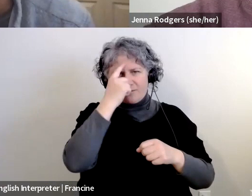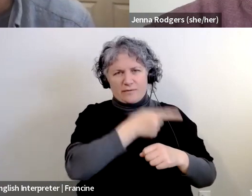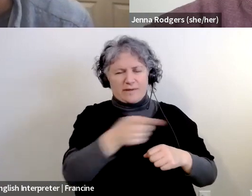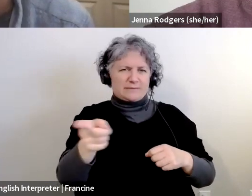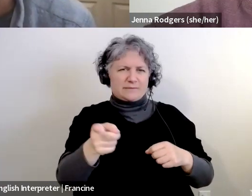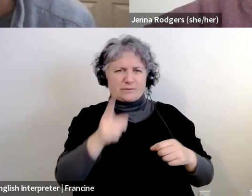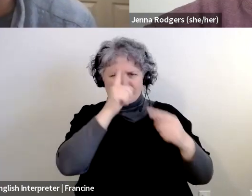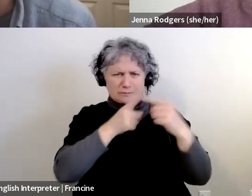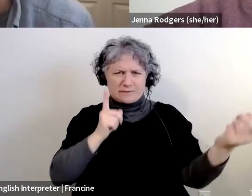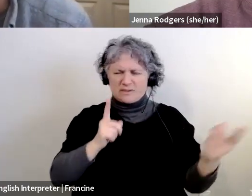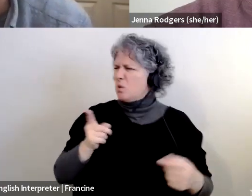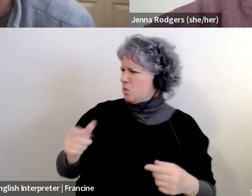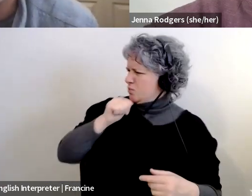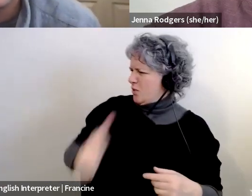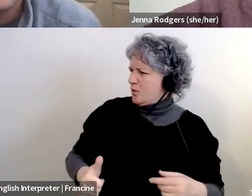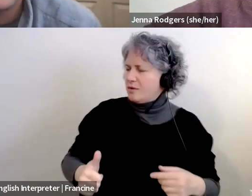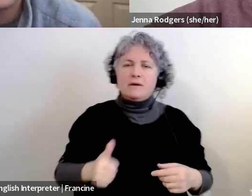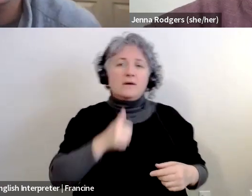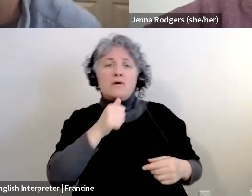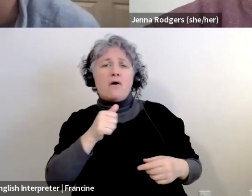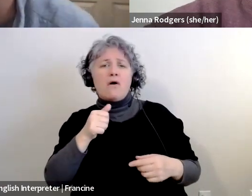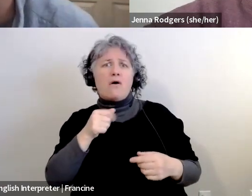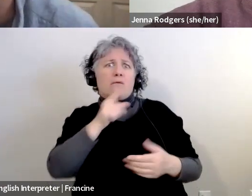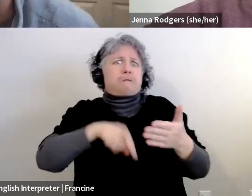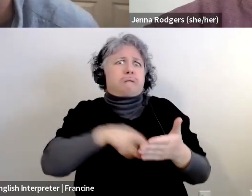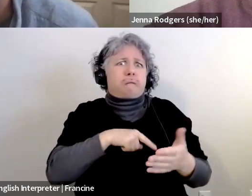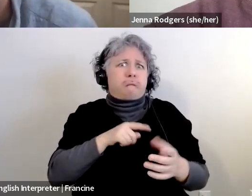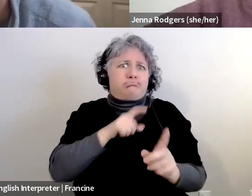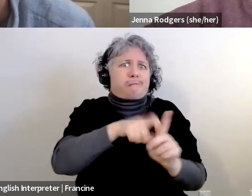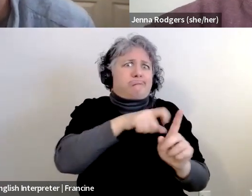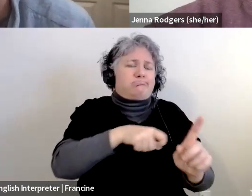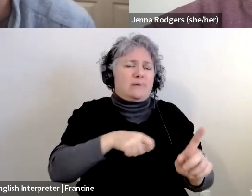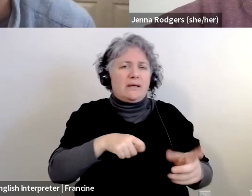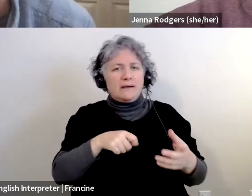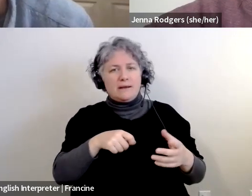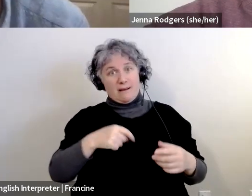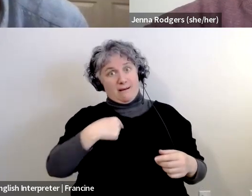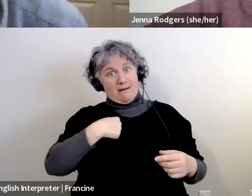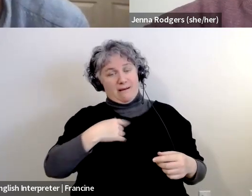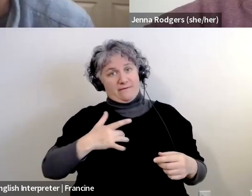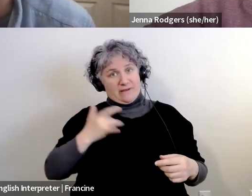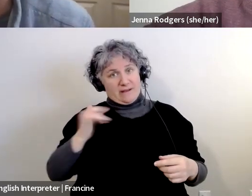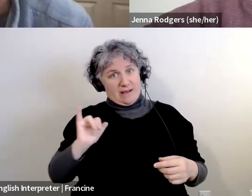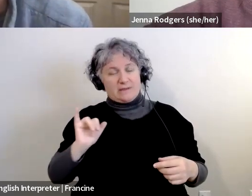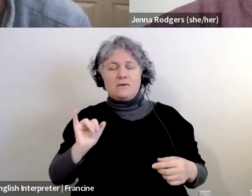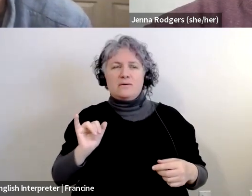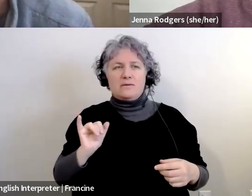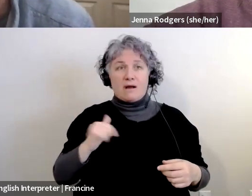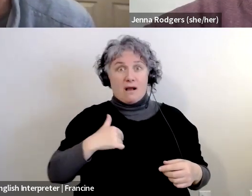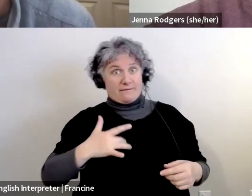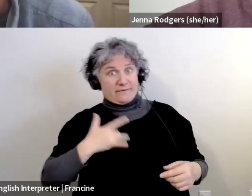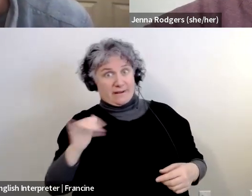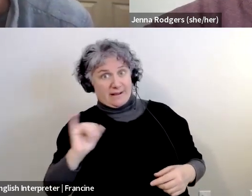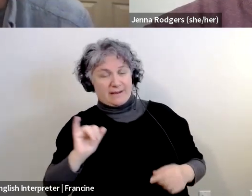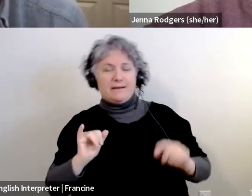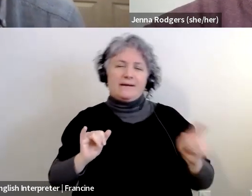don't, or no, so you're not attacking. Key thing around I statements is you're not saying I feel like, because if we're going to say I feel like,